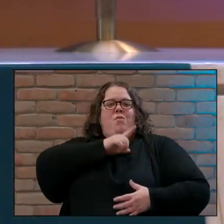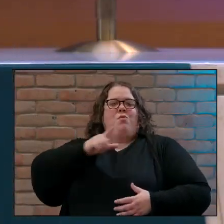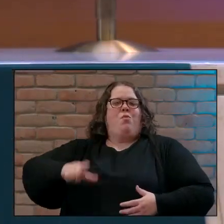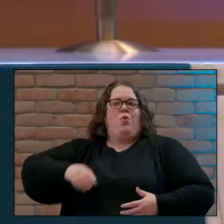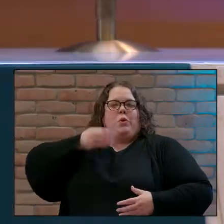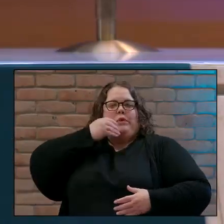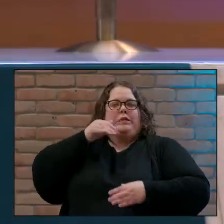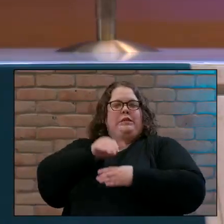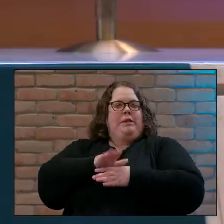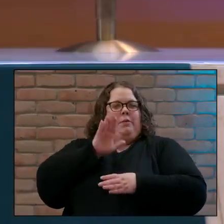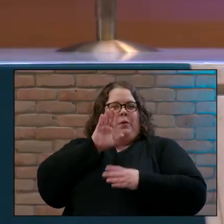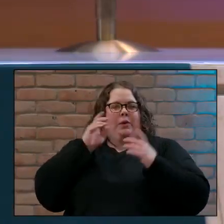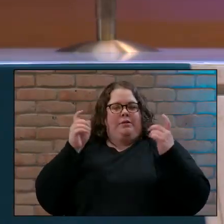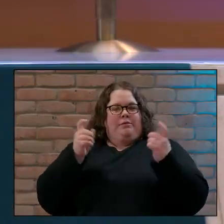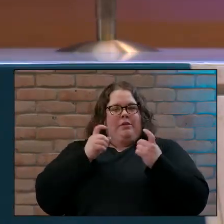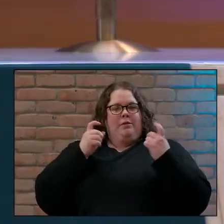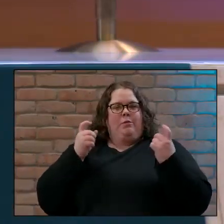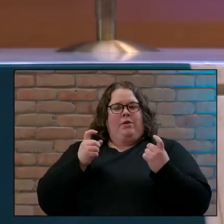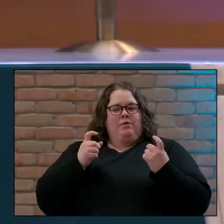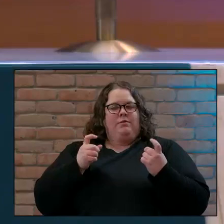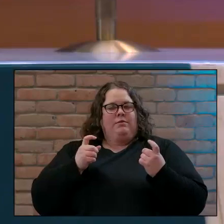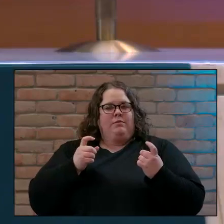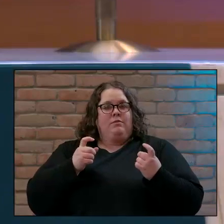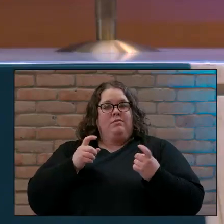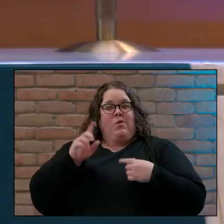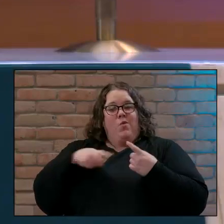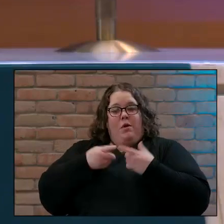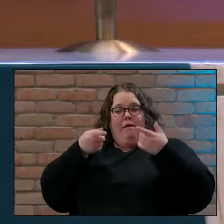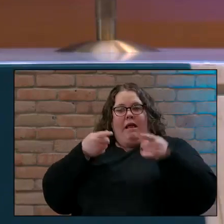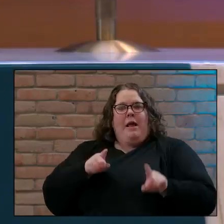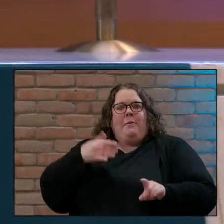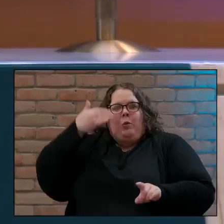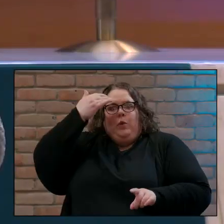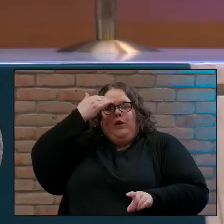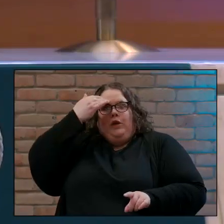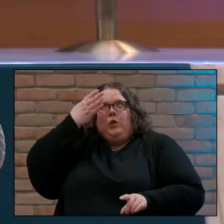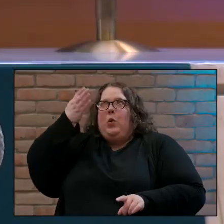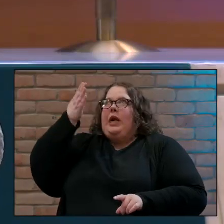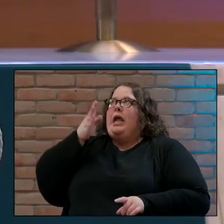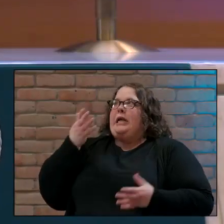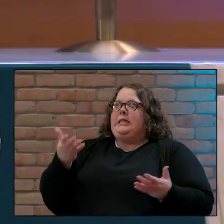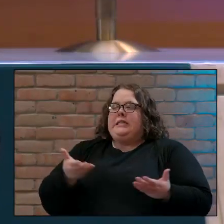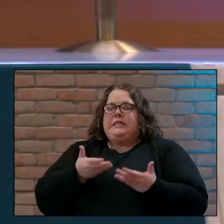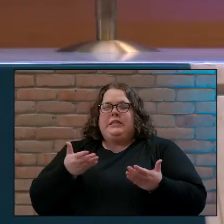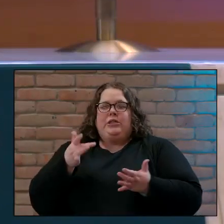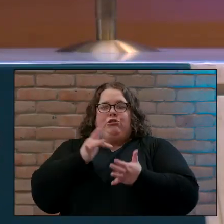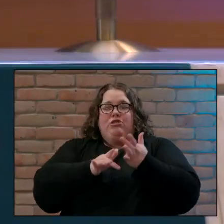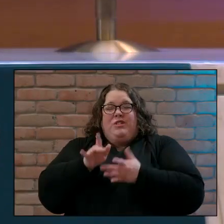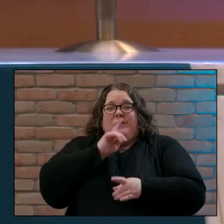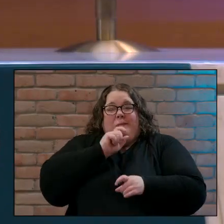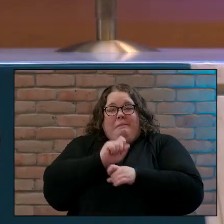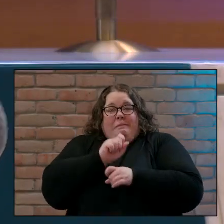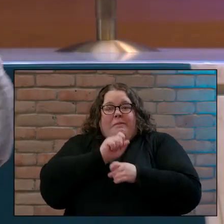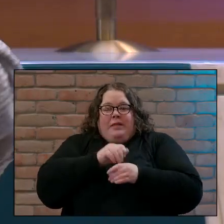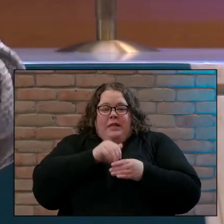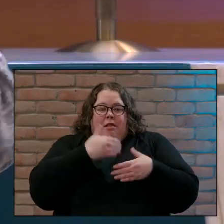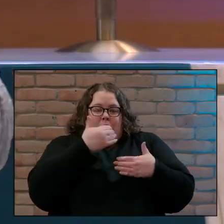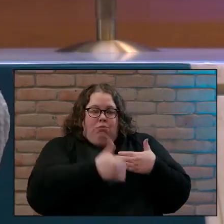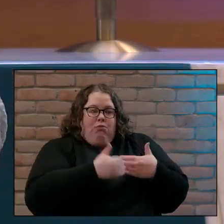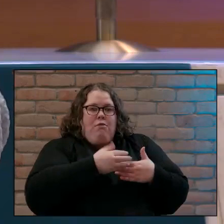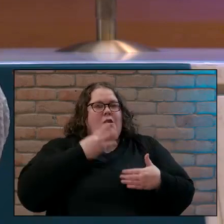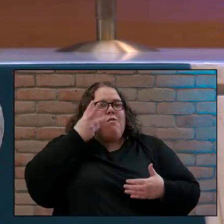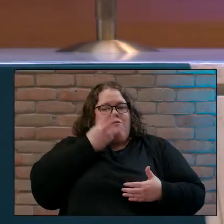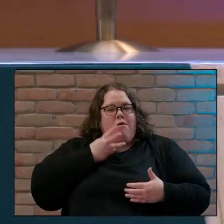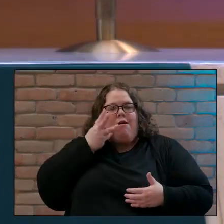And as we celebrate the Lord's Supper, we know that our God is with us in this meal. Jesus is present in this bread and this wine. He